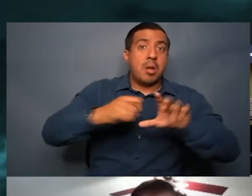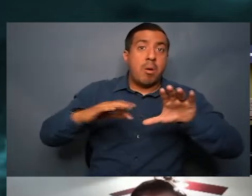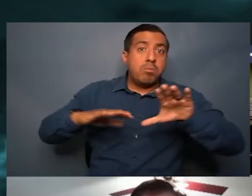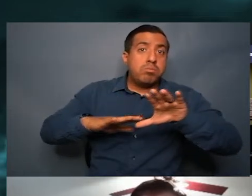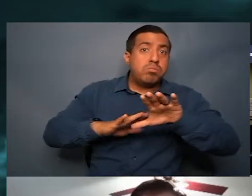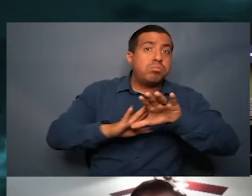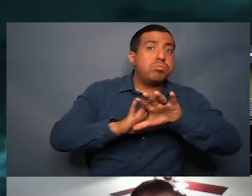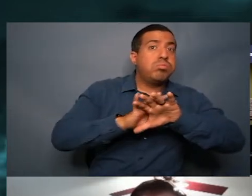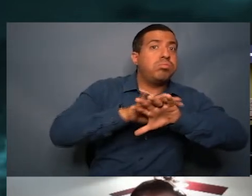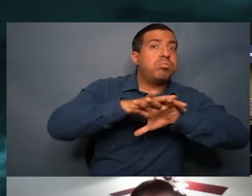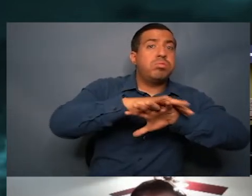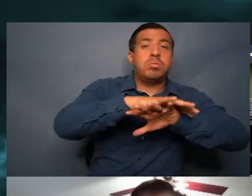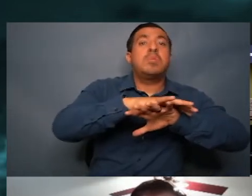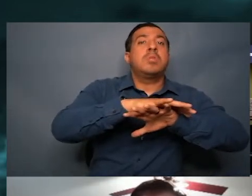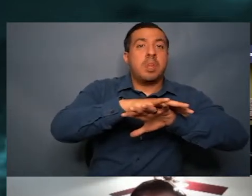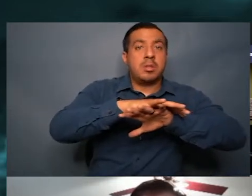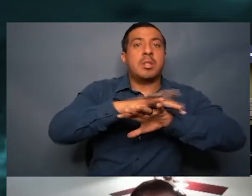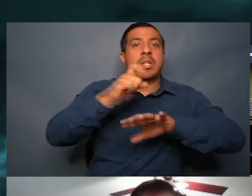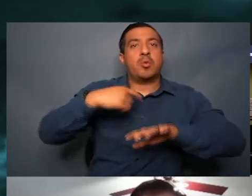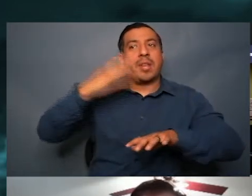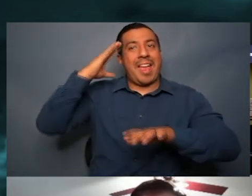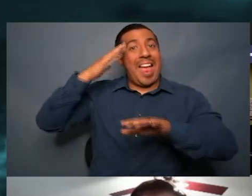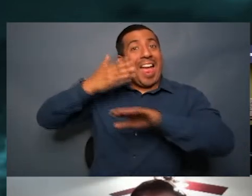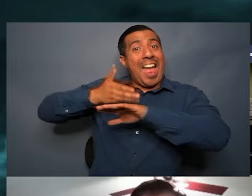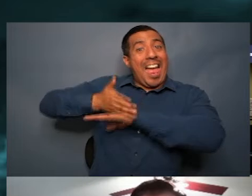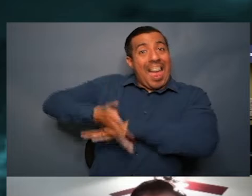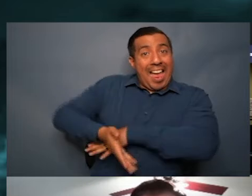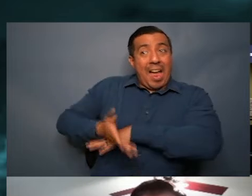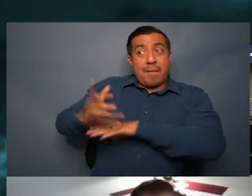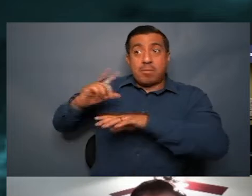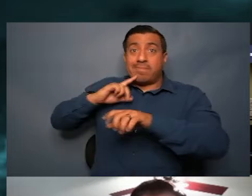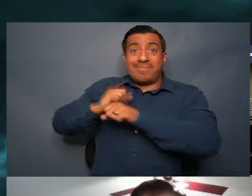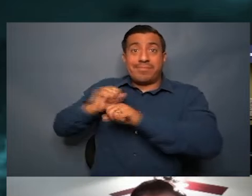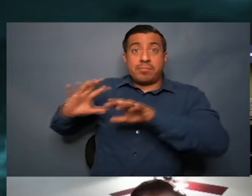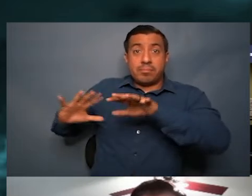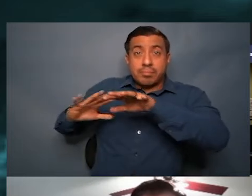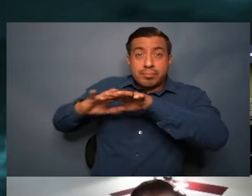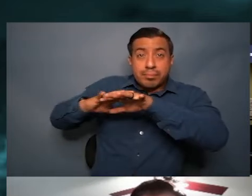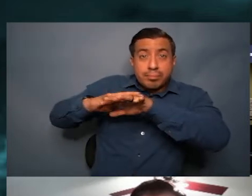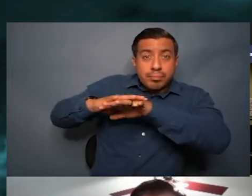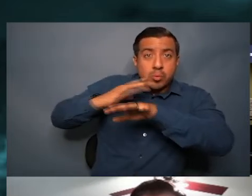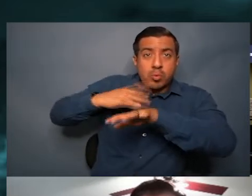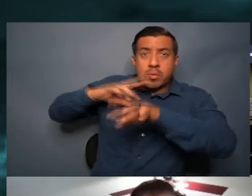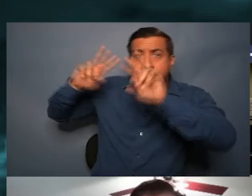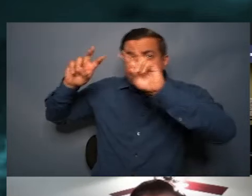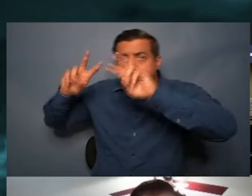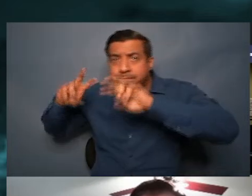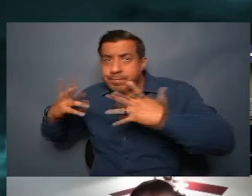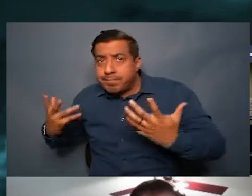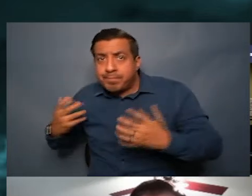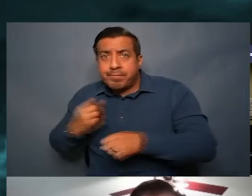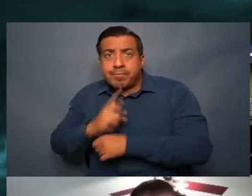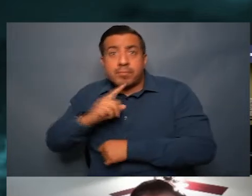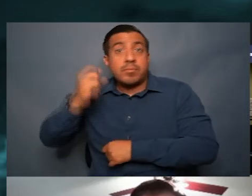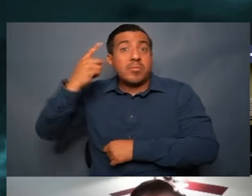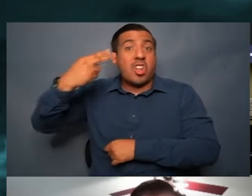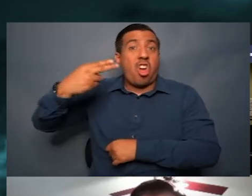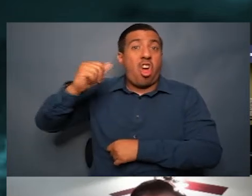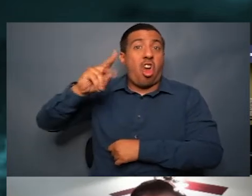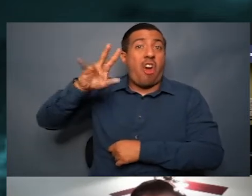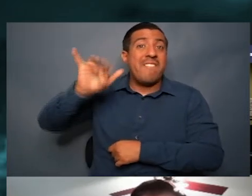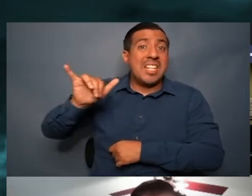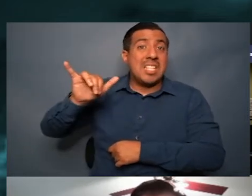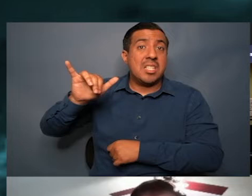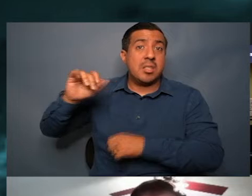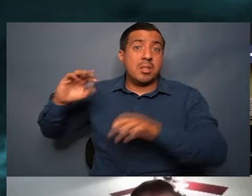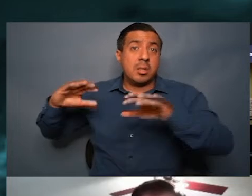local government for life safety after the storm makes landfall. And we do assessments. And as Harvey came in